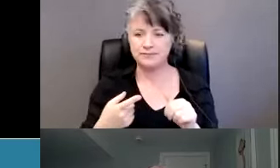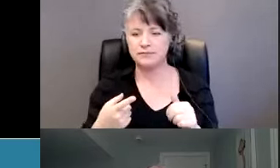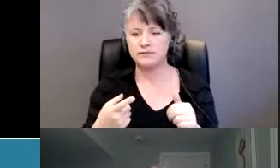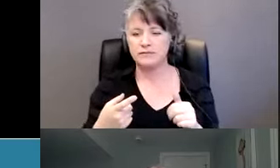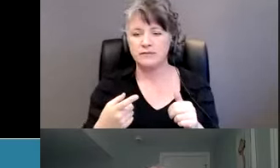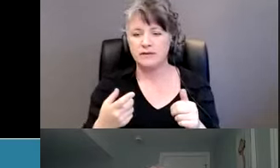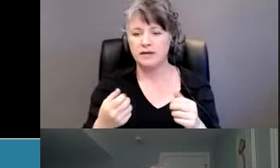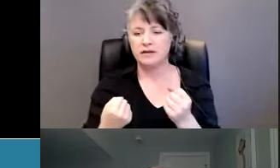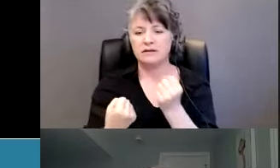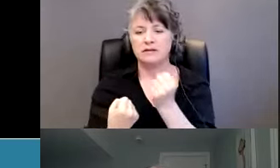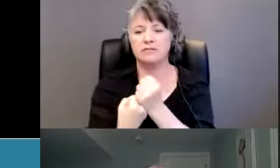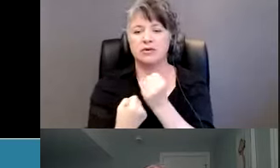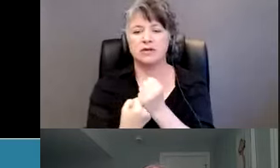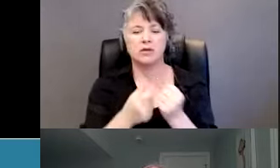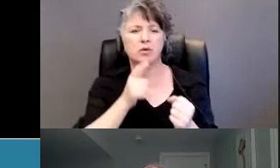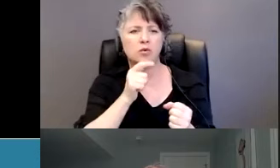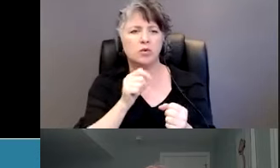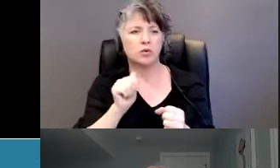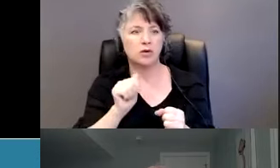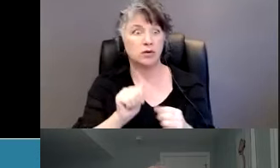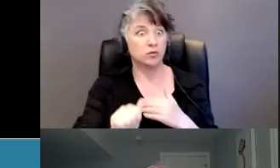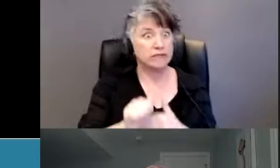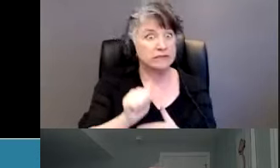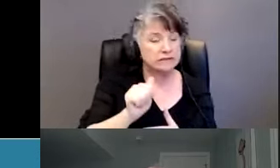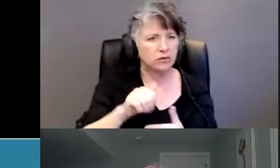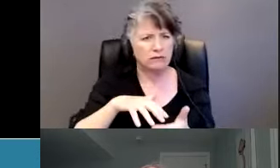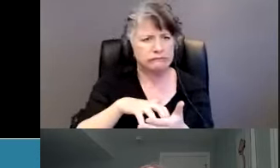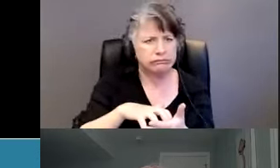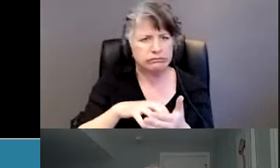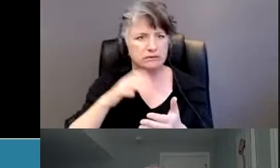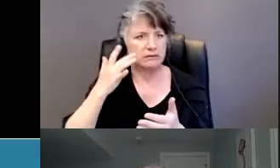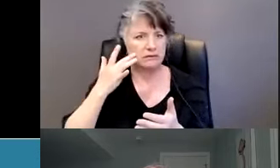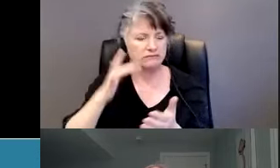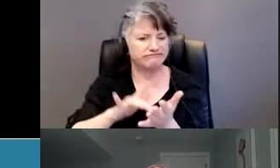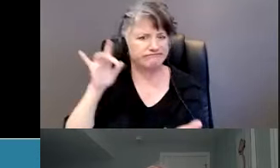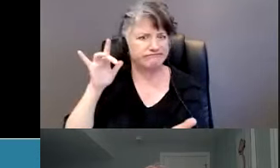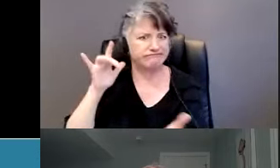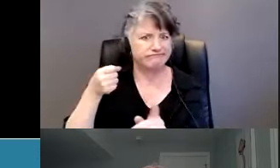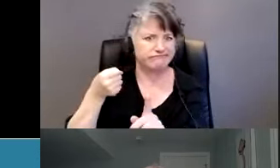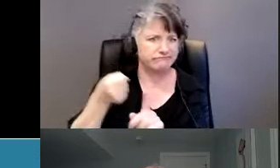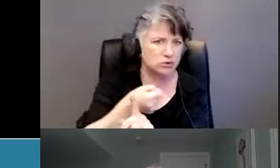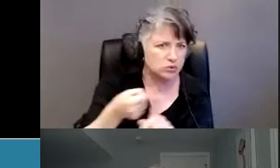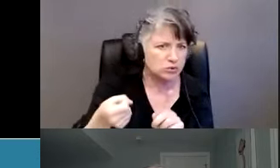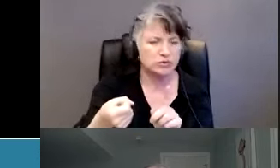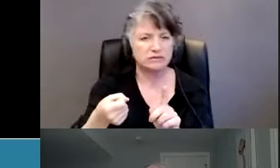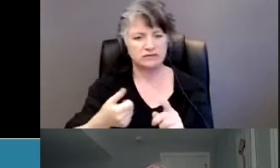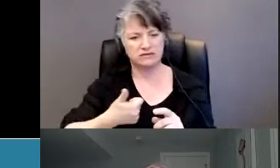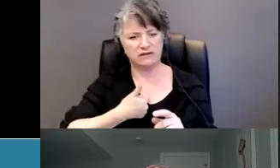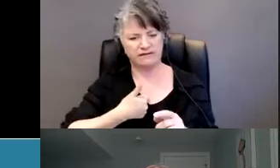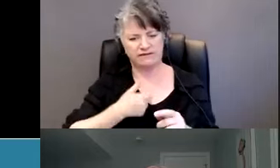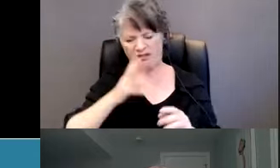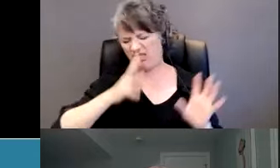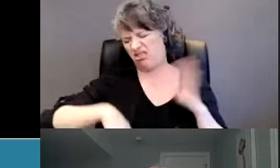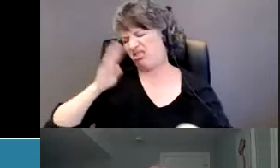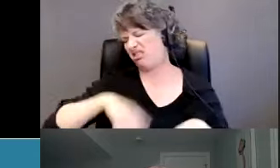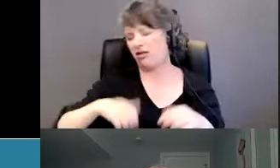supporting individuals who are at risk of or currently experiencing abuse, self-neglect, mental health or cognitive decline. I